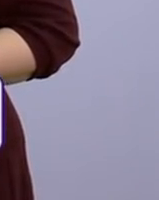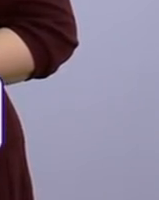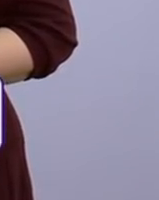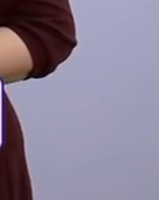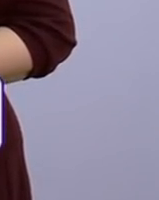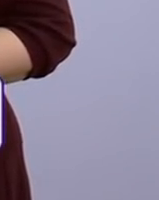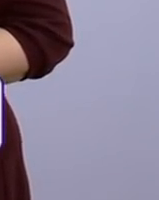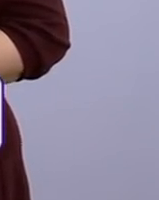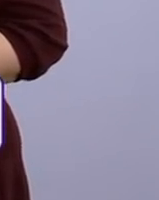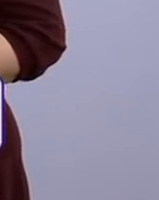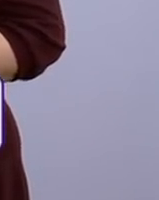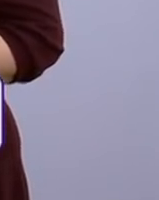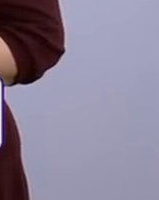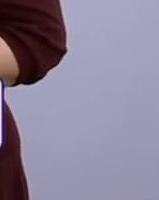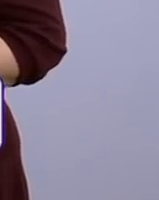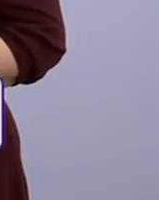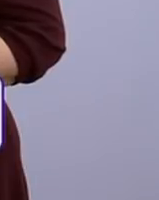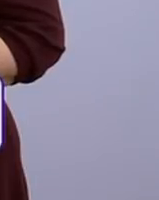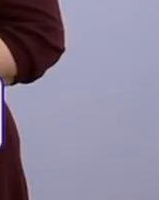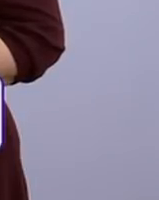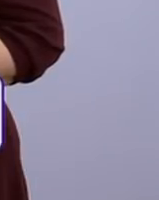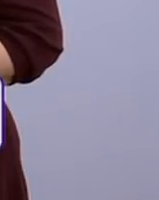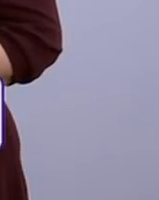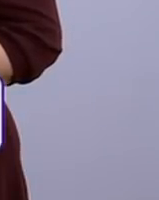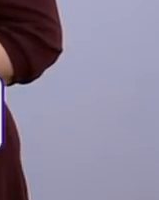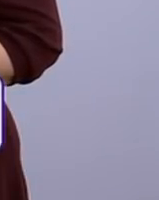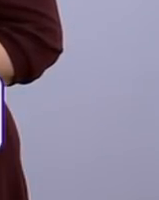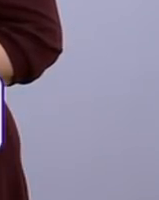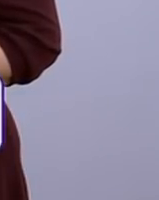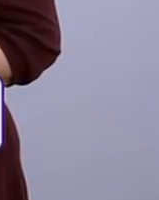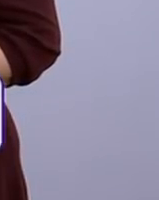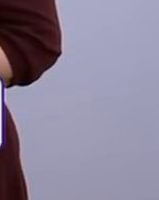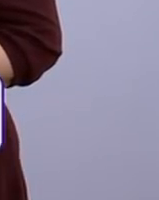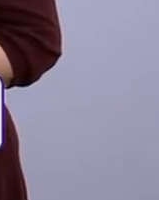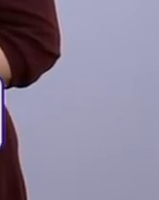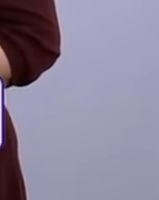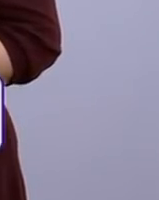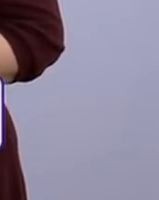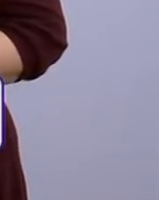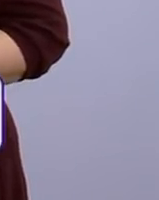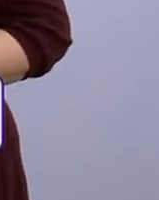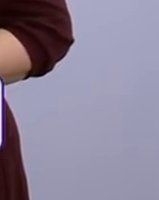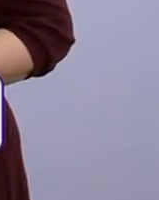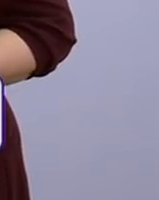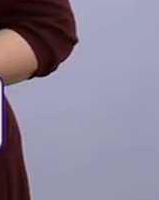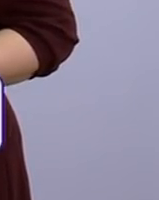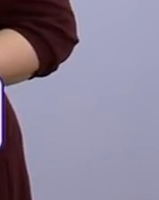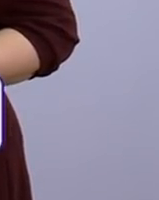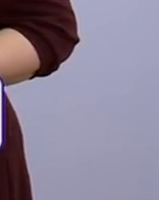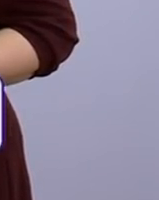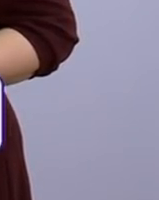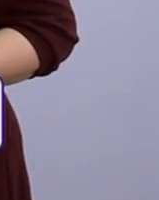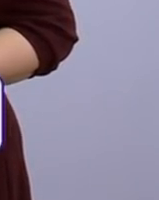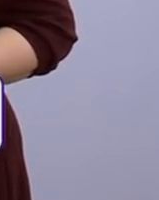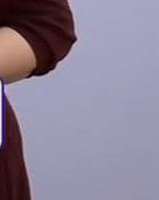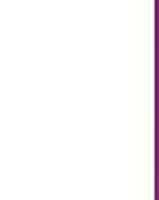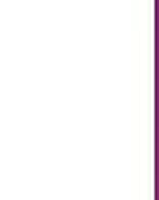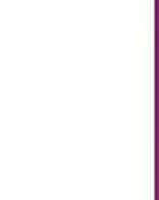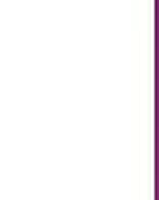Our task is to form negative adjectives using prefixes. Please take your